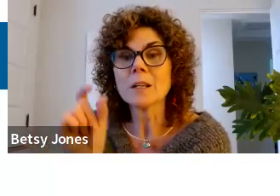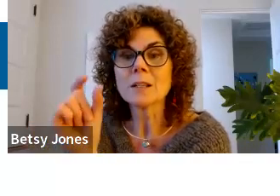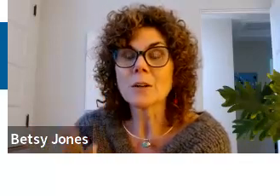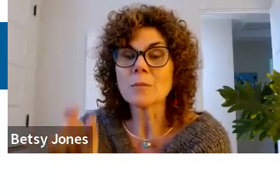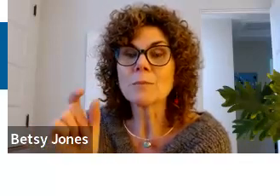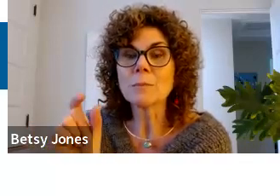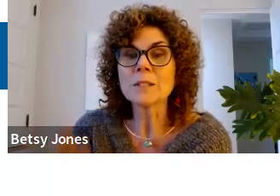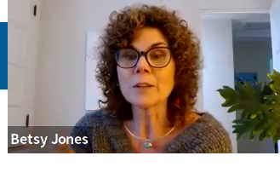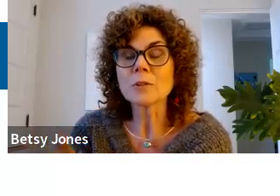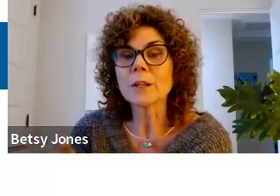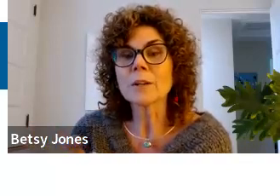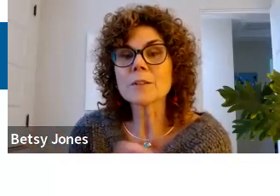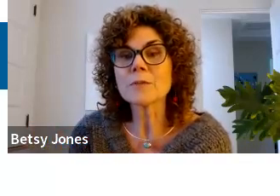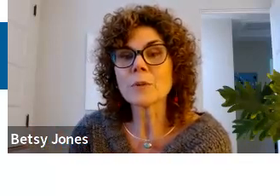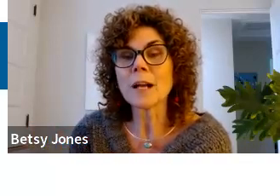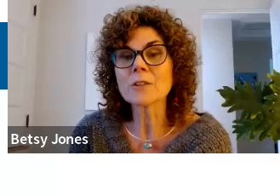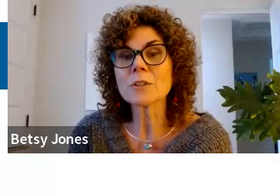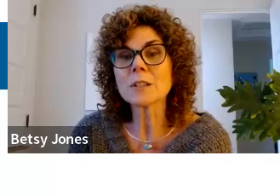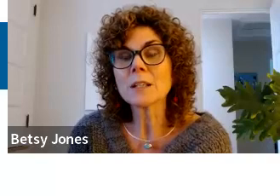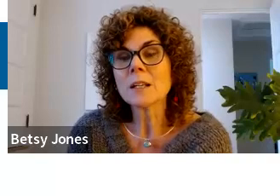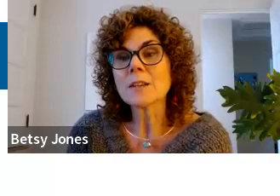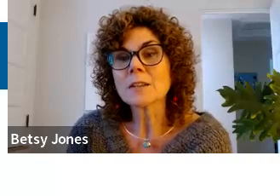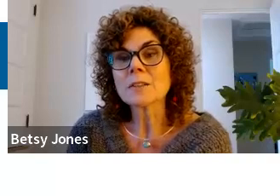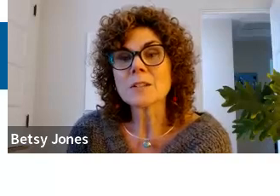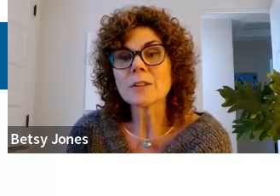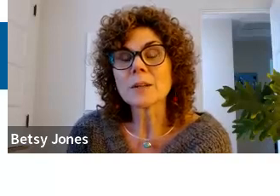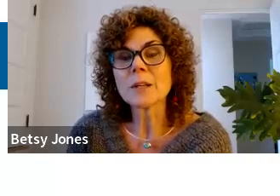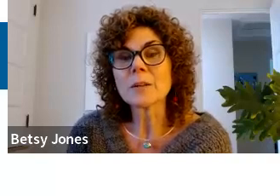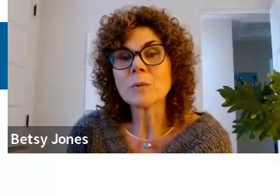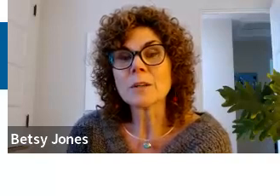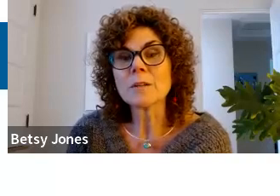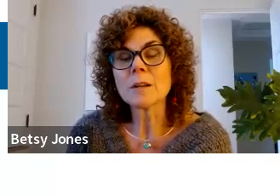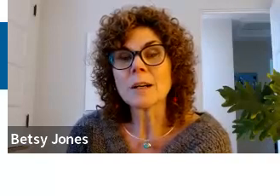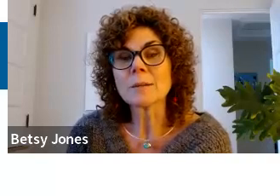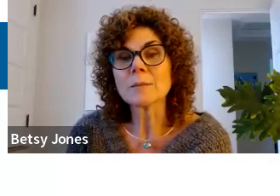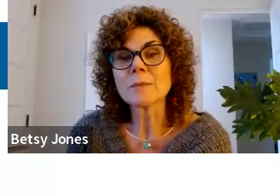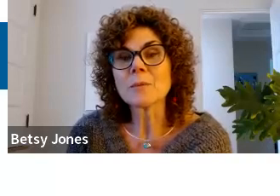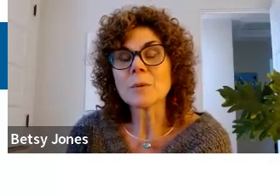have, potential areas for action. I think the steering committee would